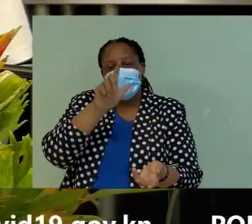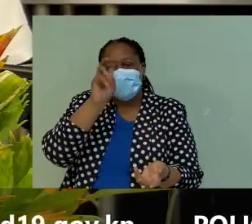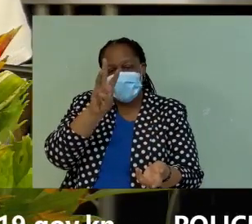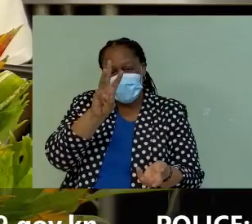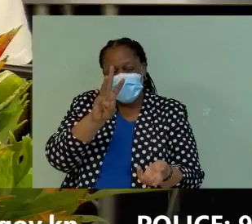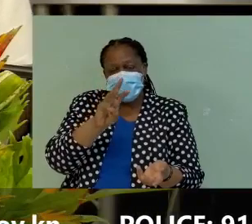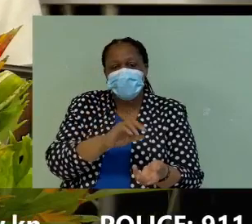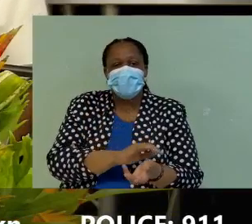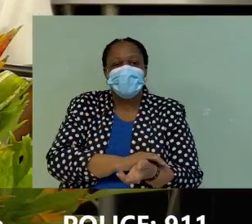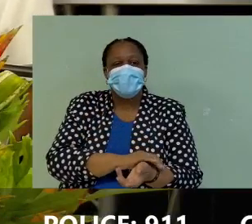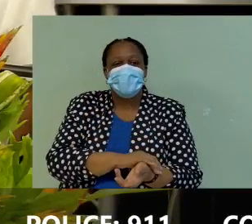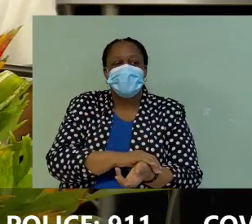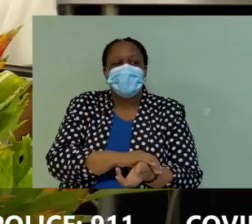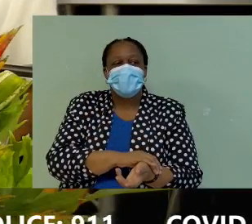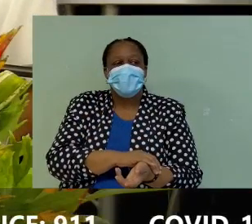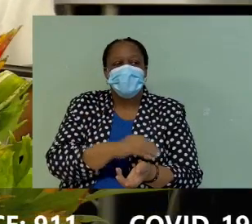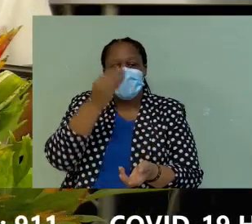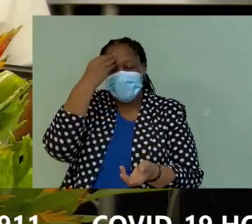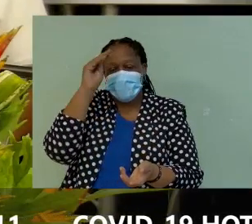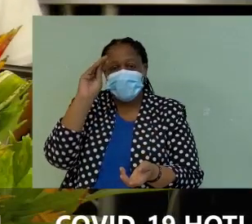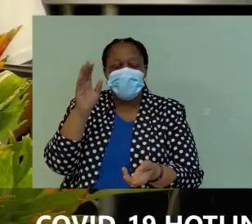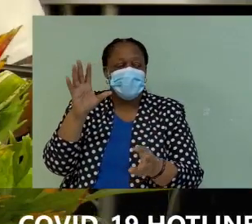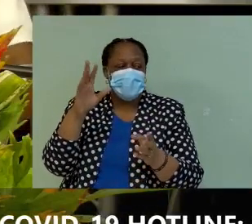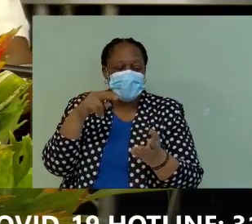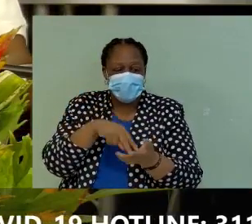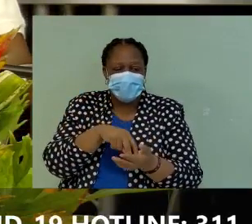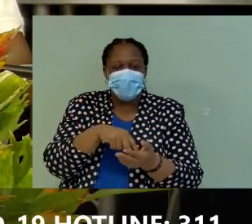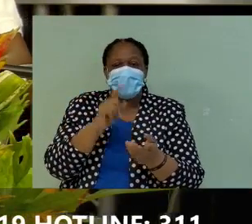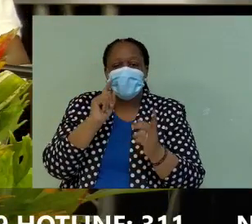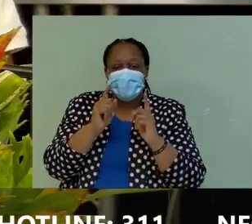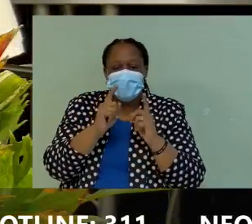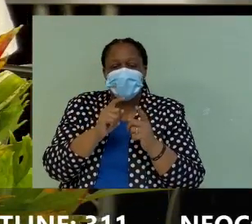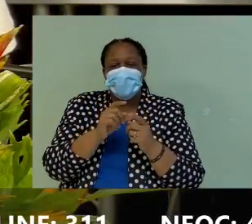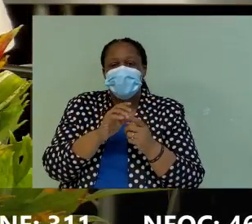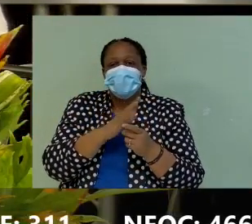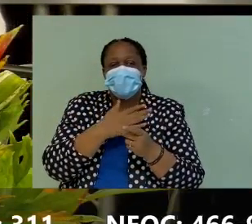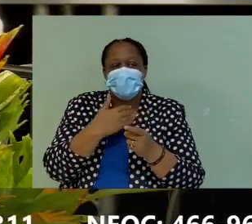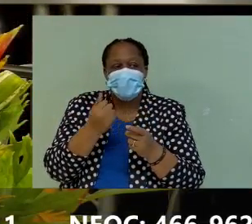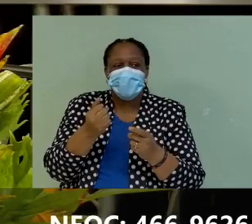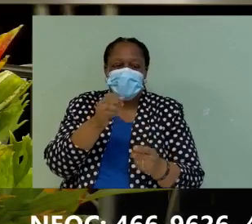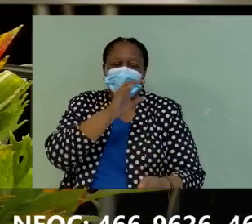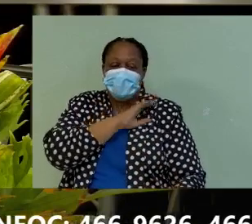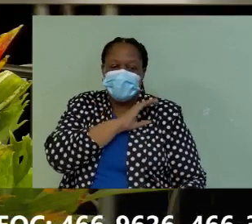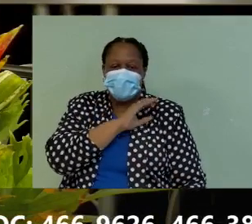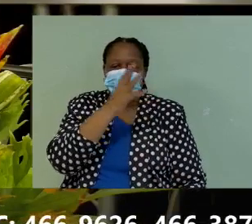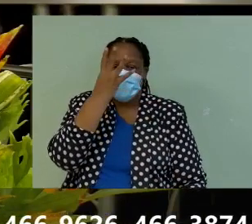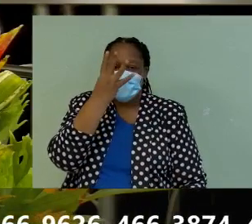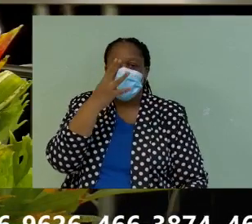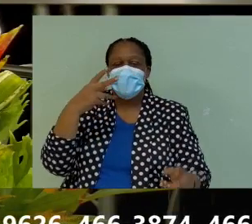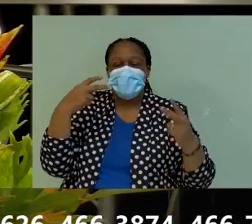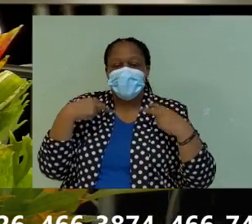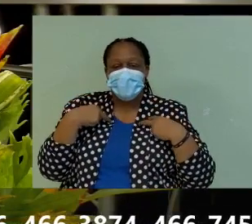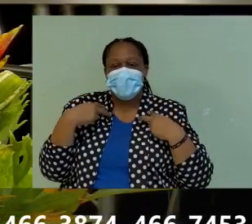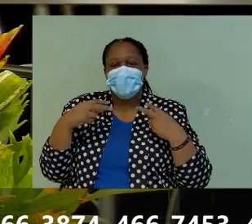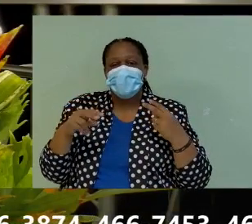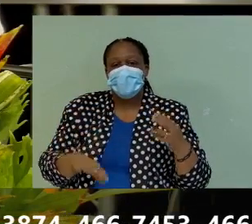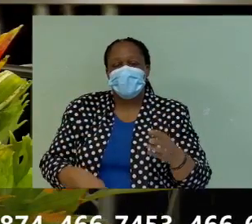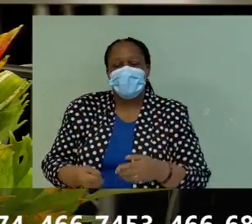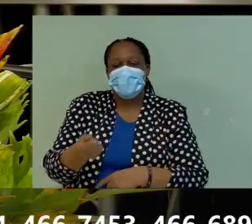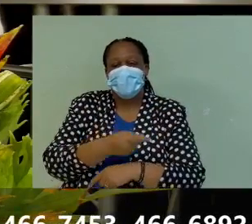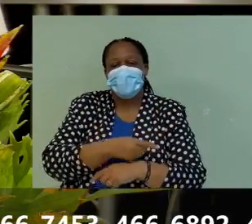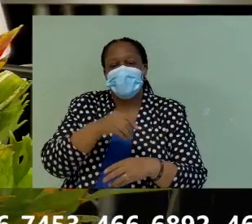of Staff, Mr. Lesroy Williams, and Superintendent Mr. Cromwell Henry.